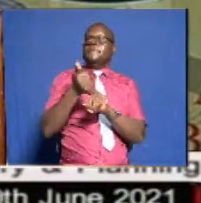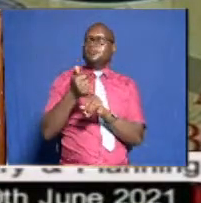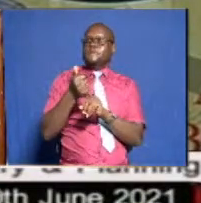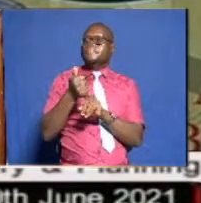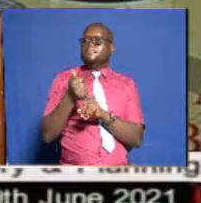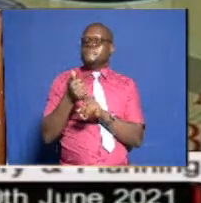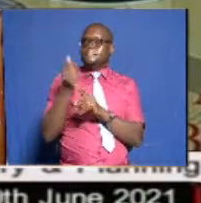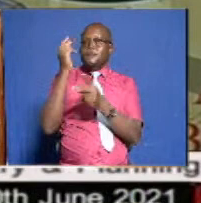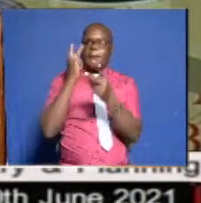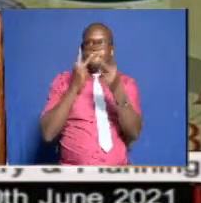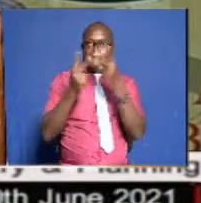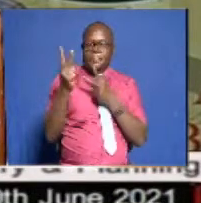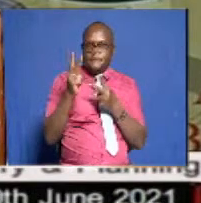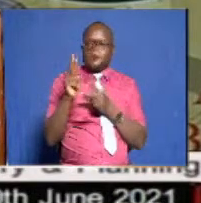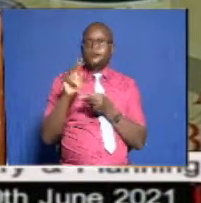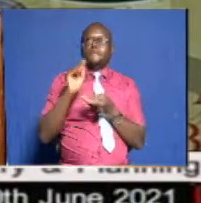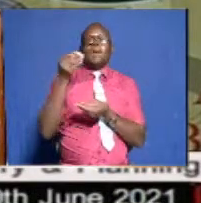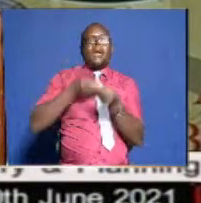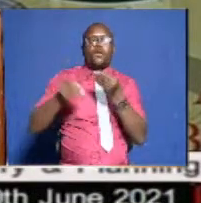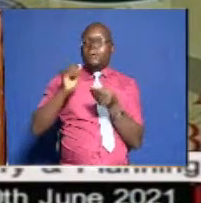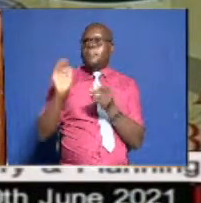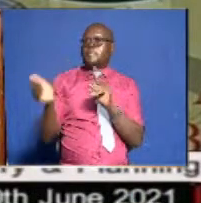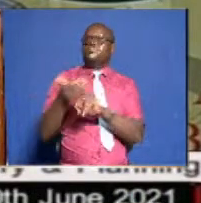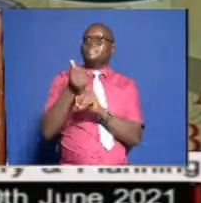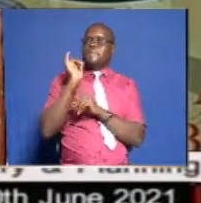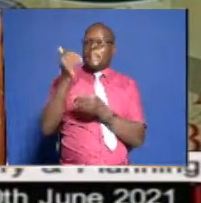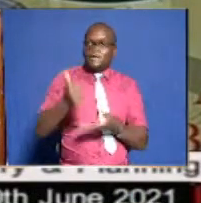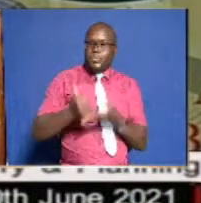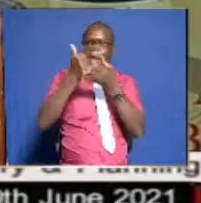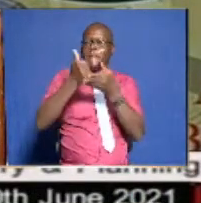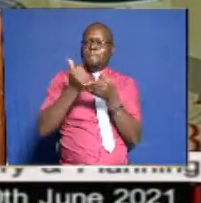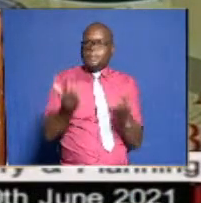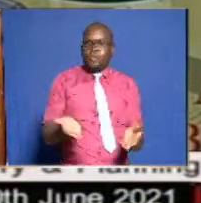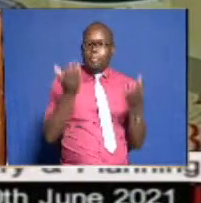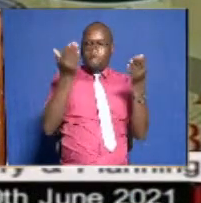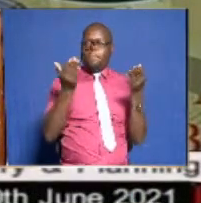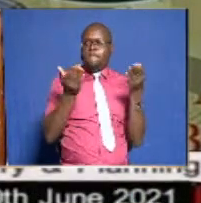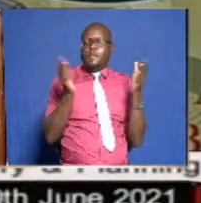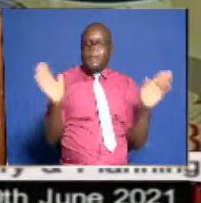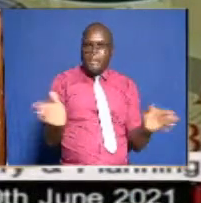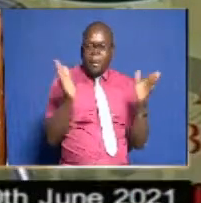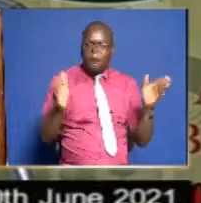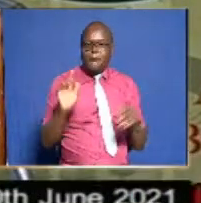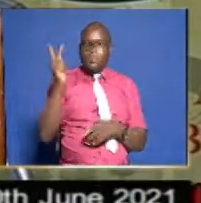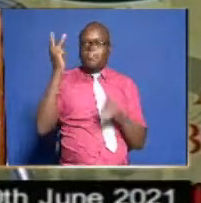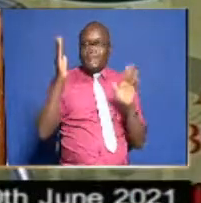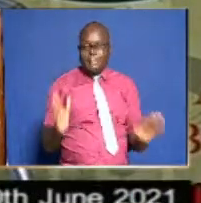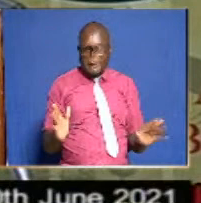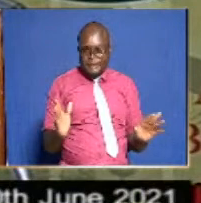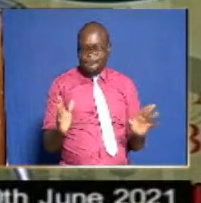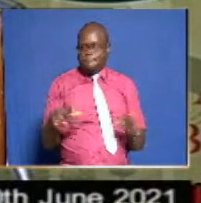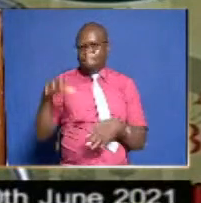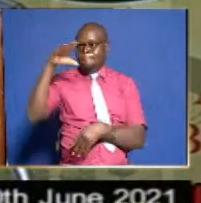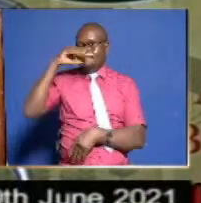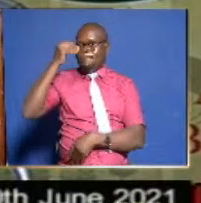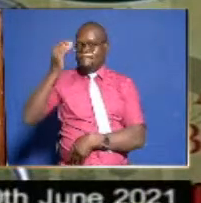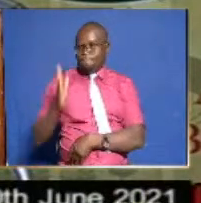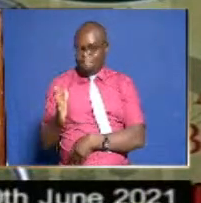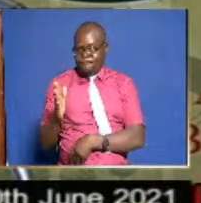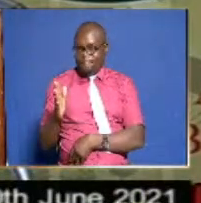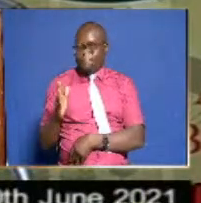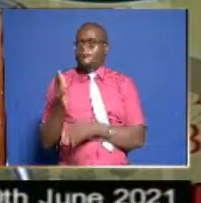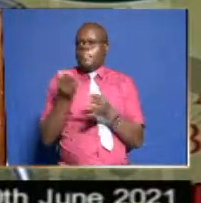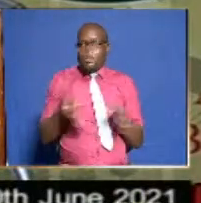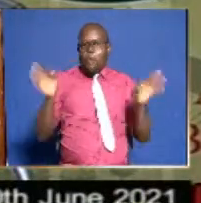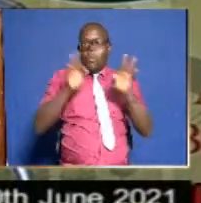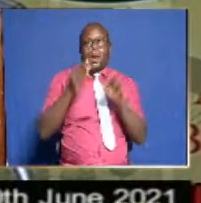the envisaged economic recovery that will lead to improvement of welfare of Kenyans. Mr. Speaker, it's worthy